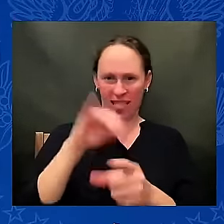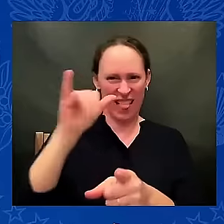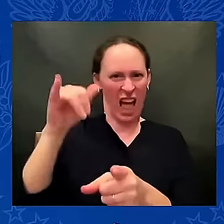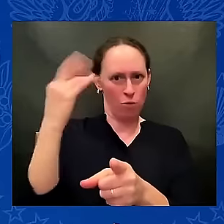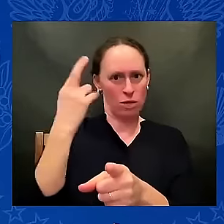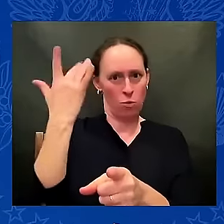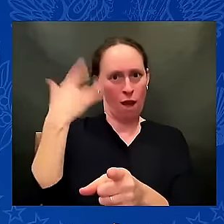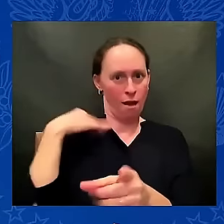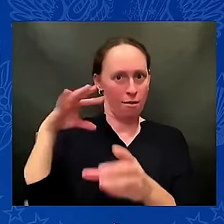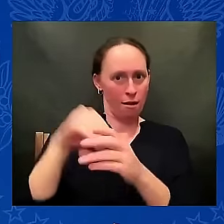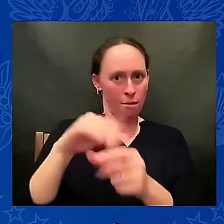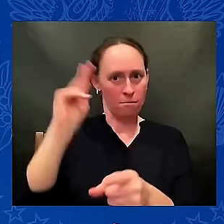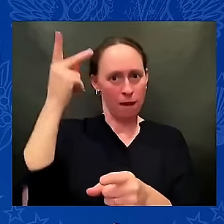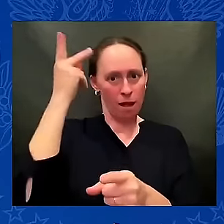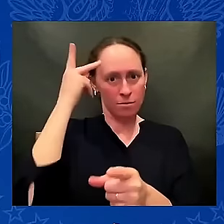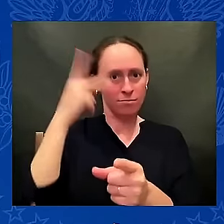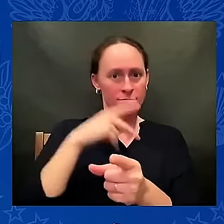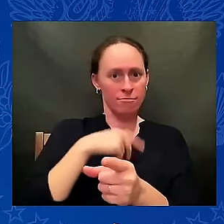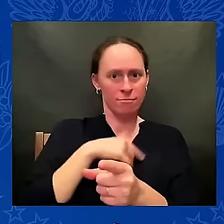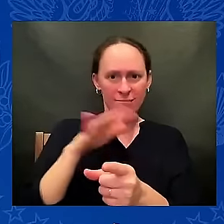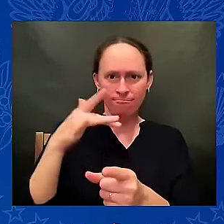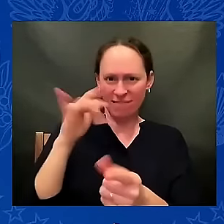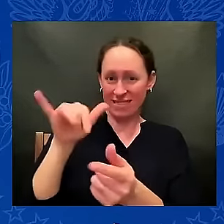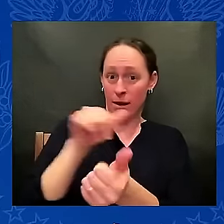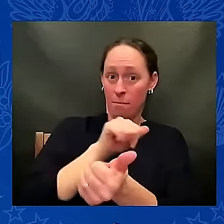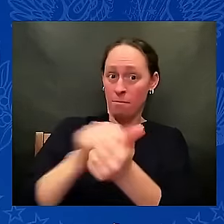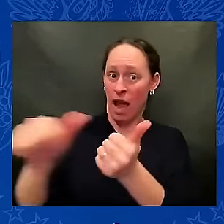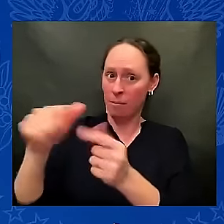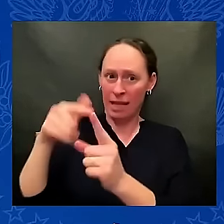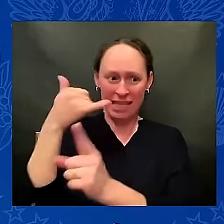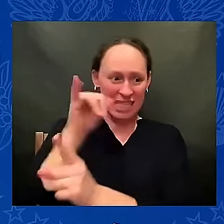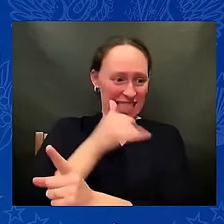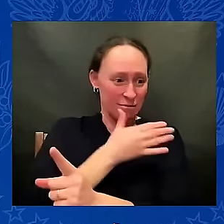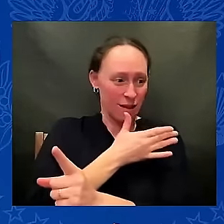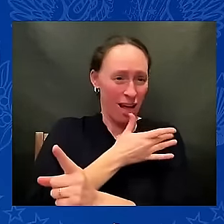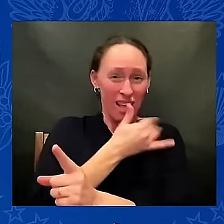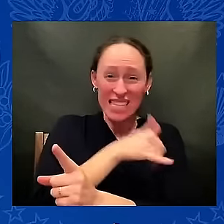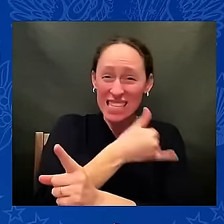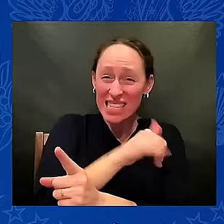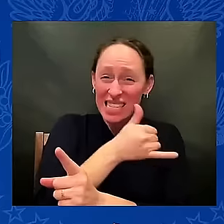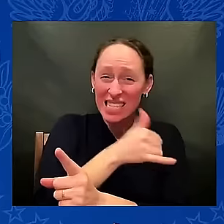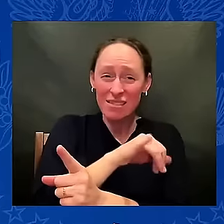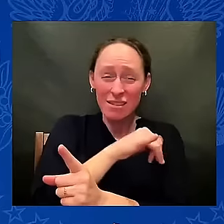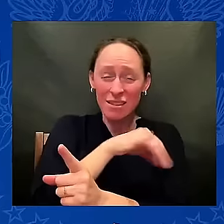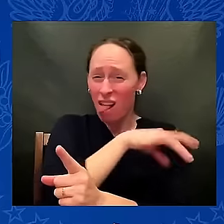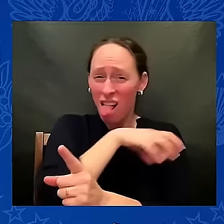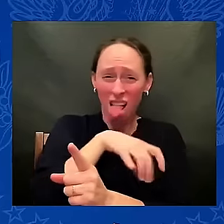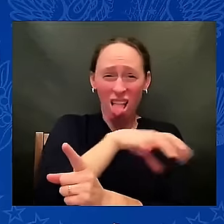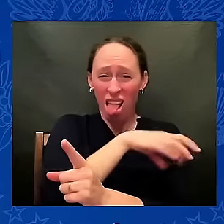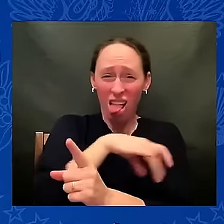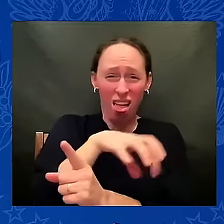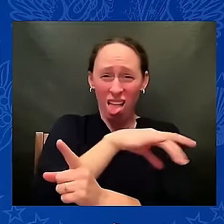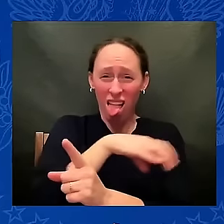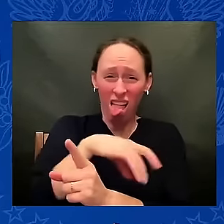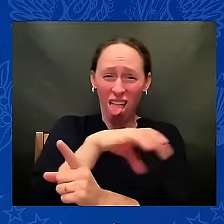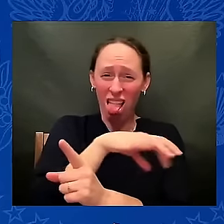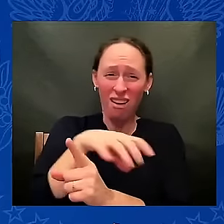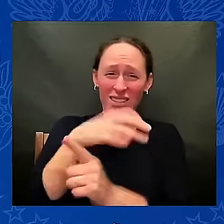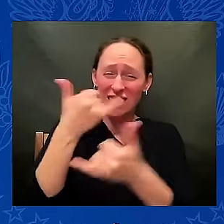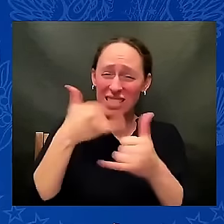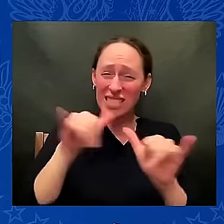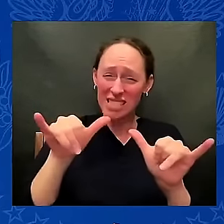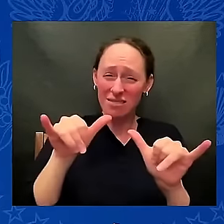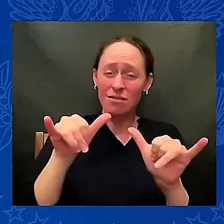continued. All told, hundreds and hundreds of federal Indian boarding schools across the country, tens